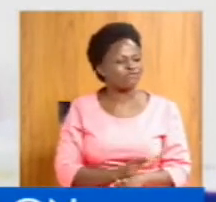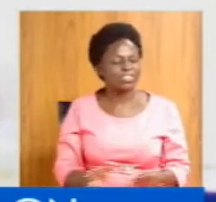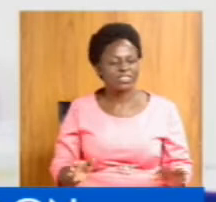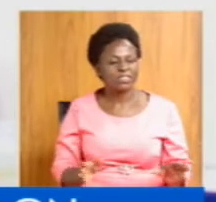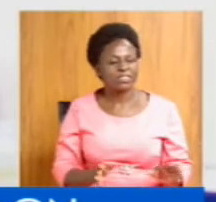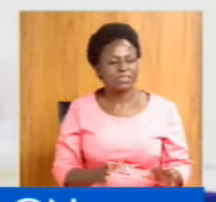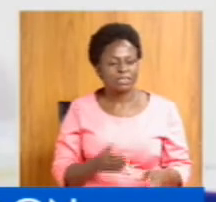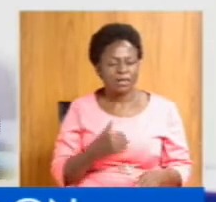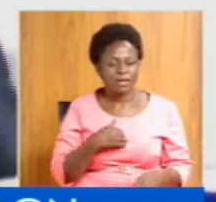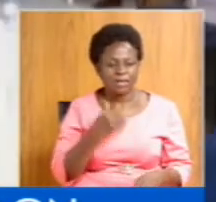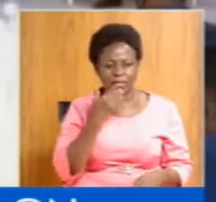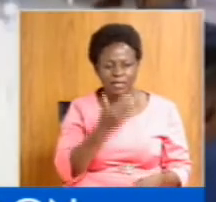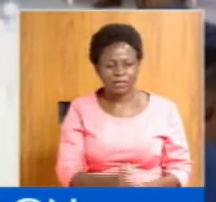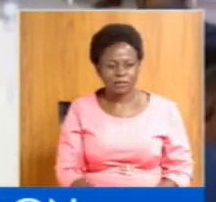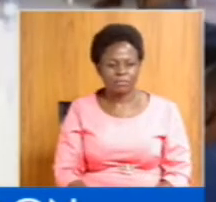I thank you